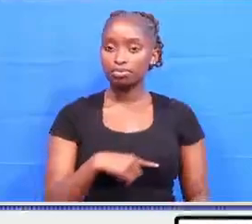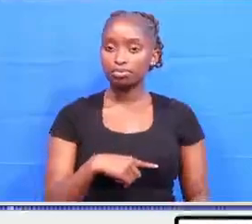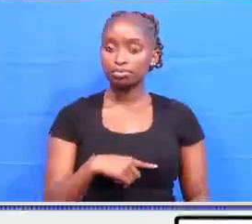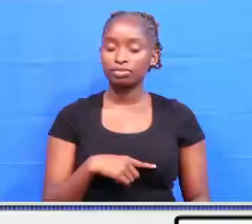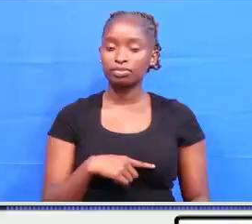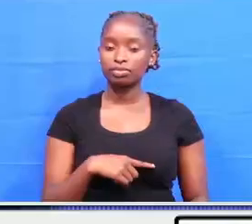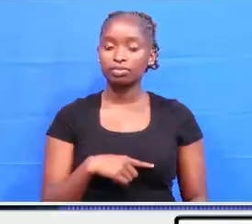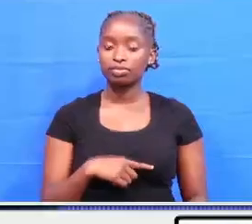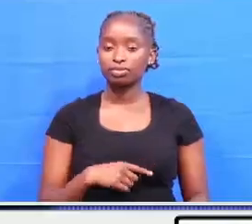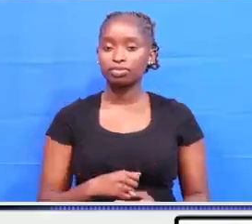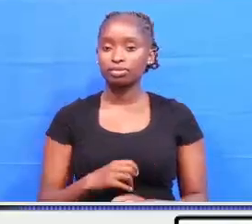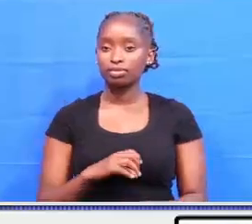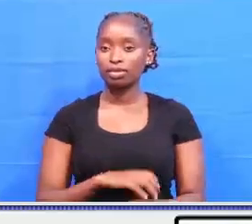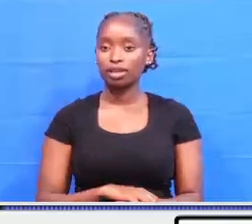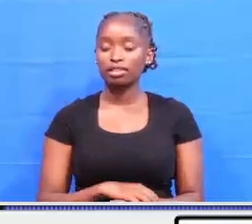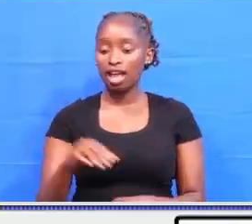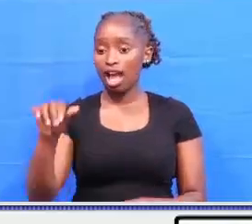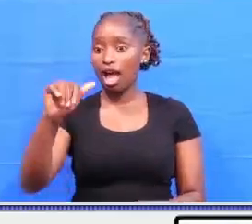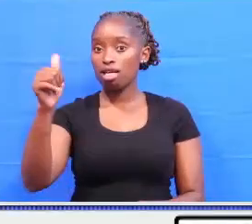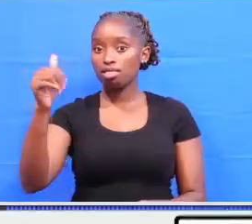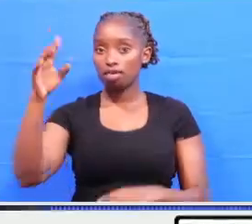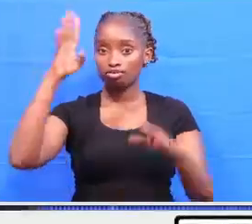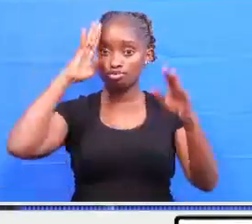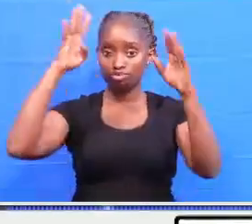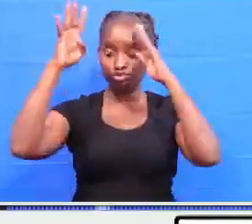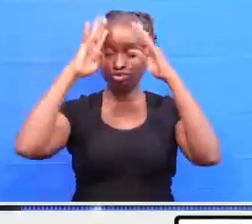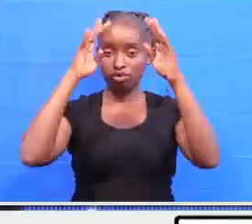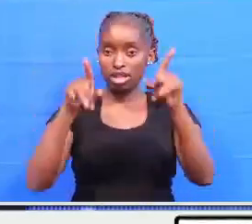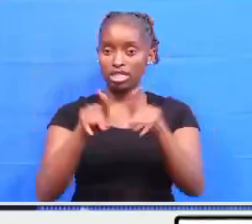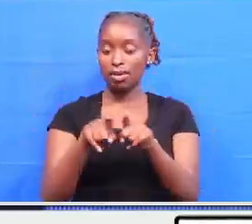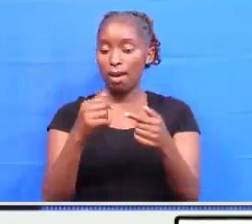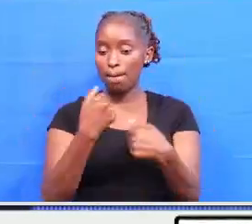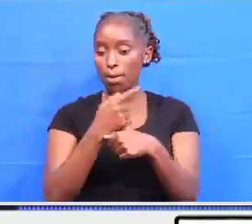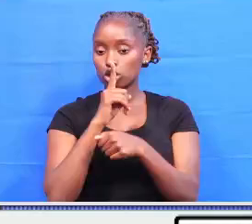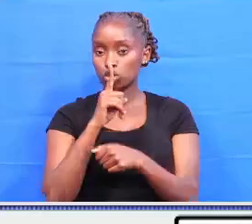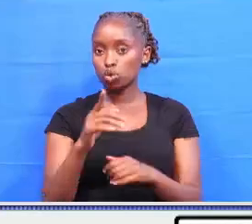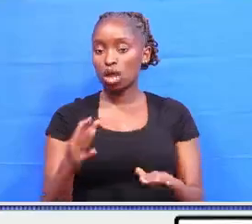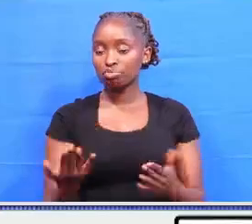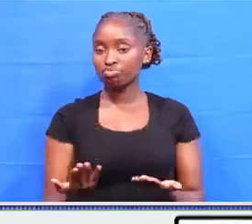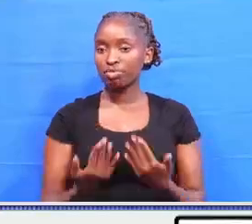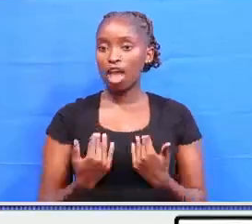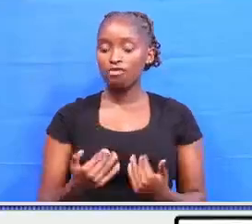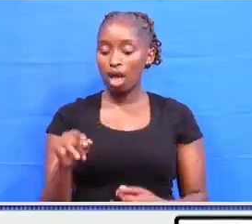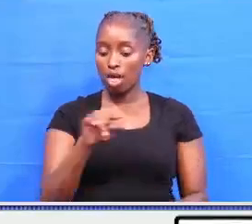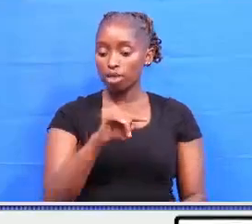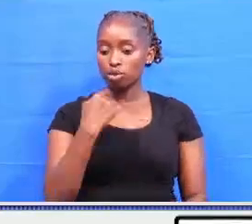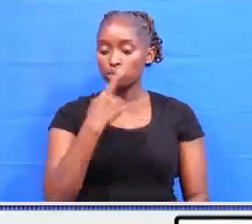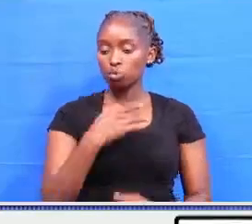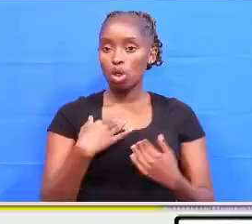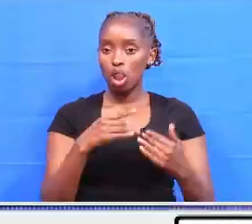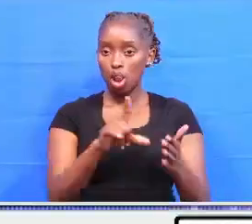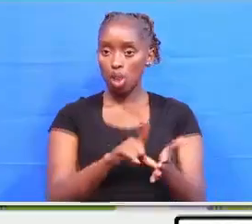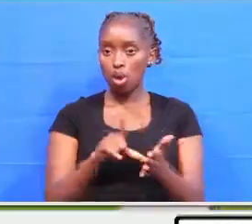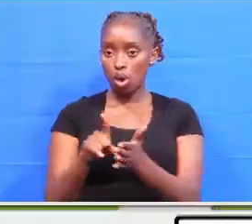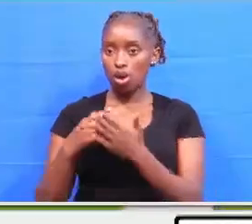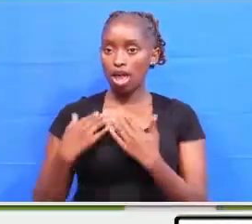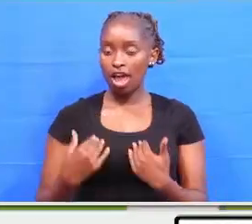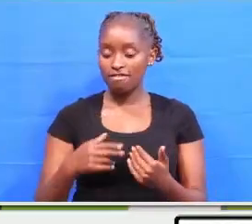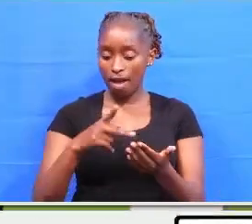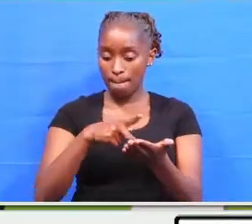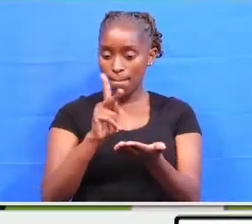we are coming out with other innovations to make sure that those who have borrowed money just pay